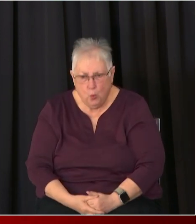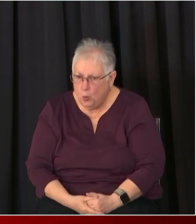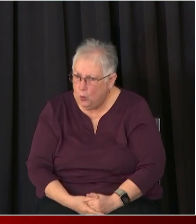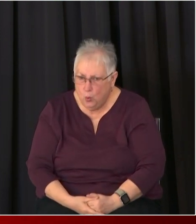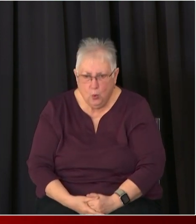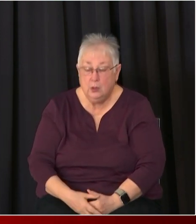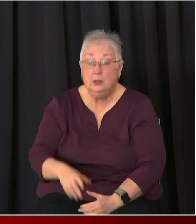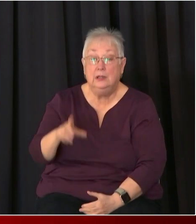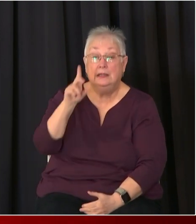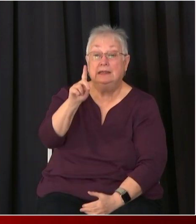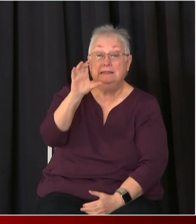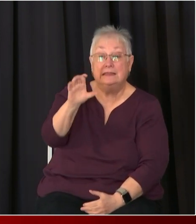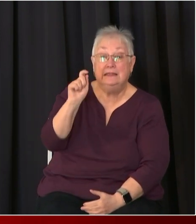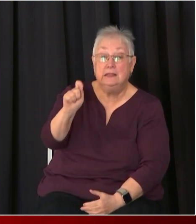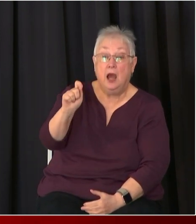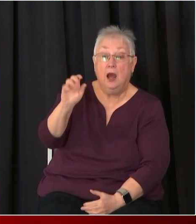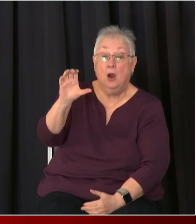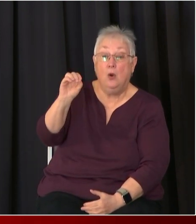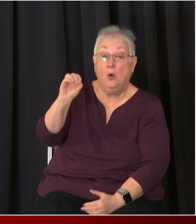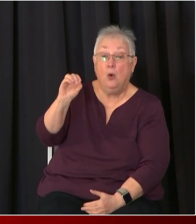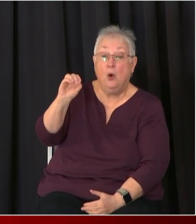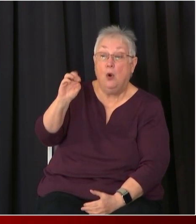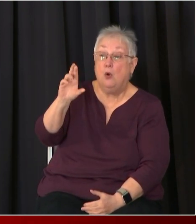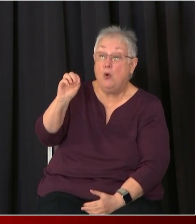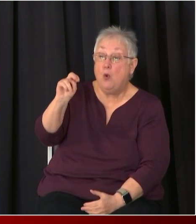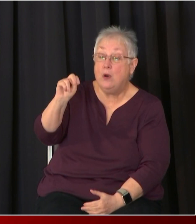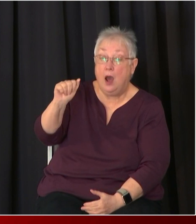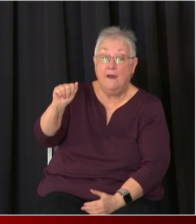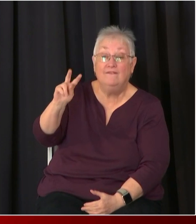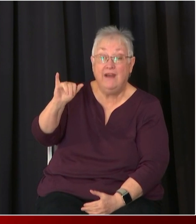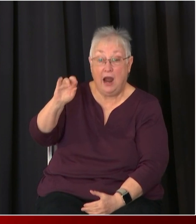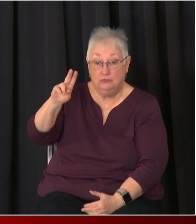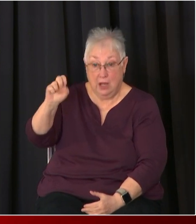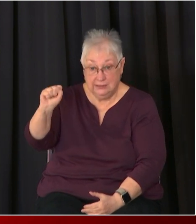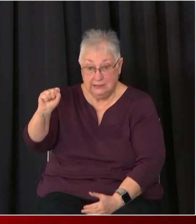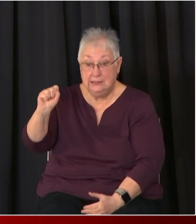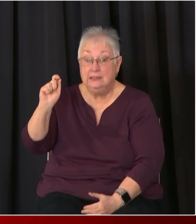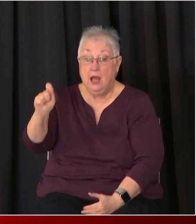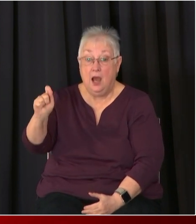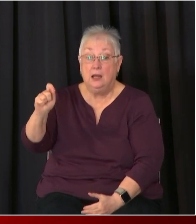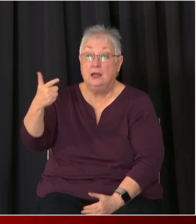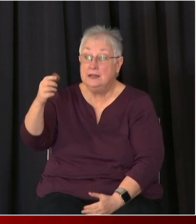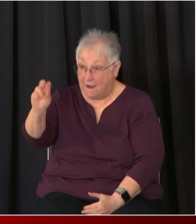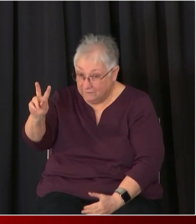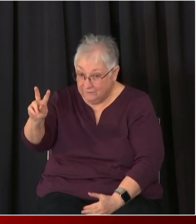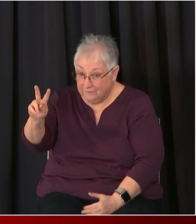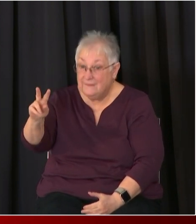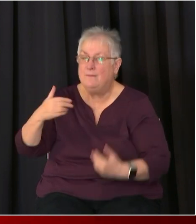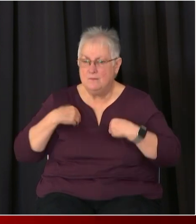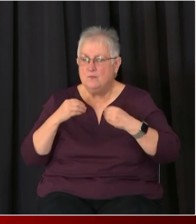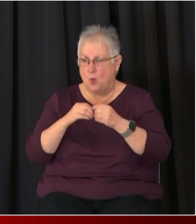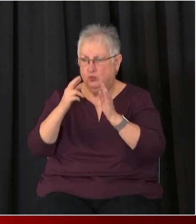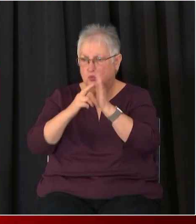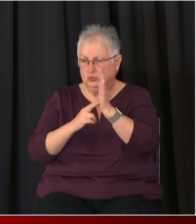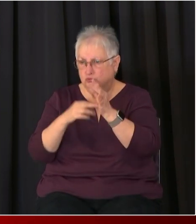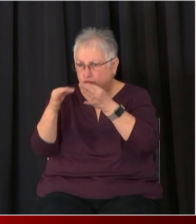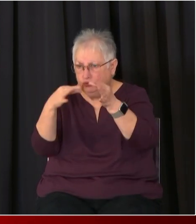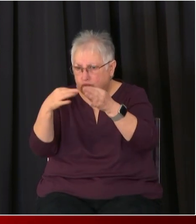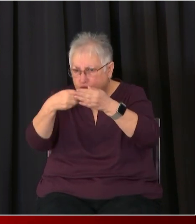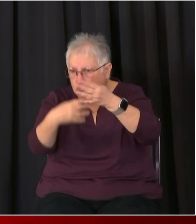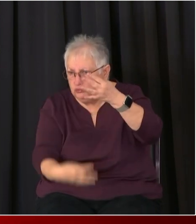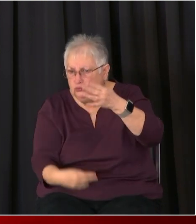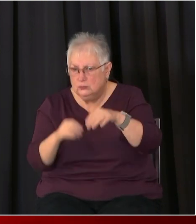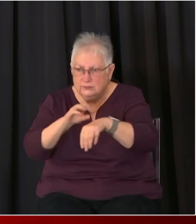coronavirus.dc.gov. We know that we're making a lot of sacrifices for this holiday season, and it is